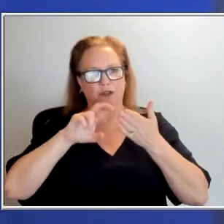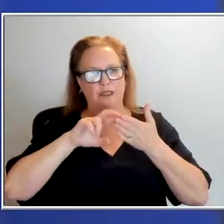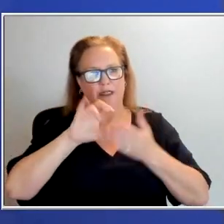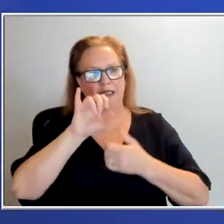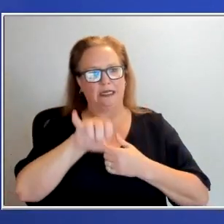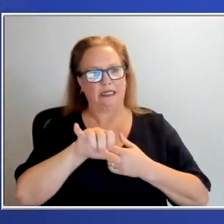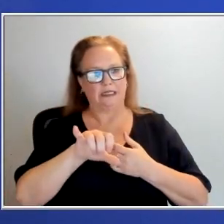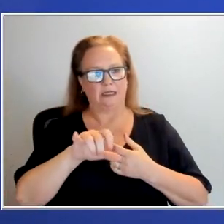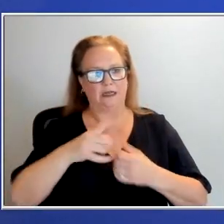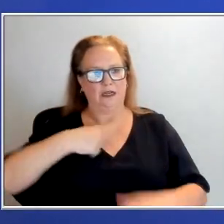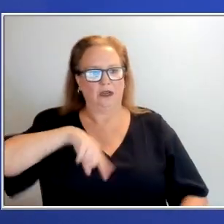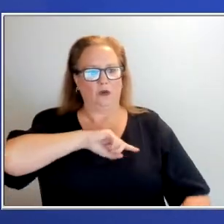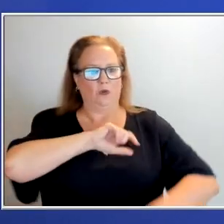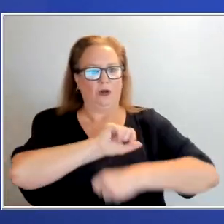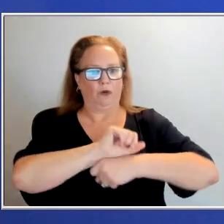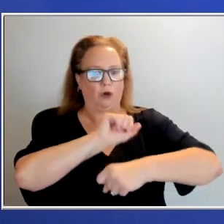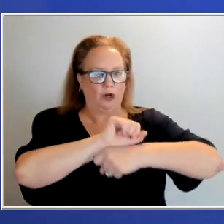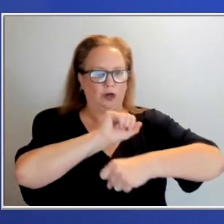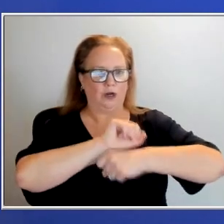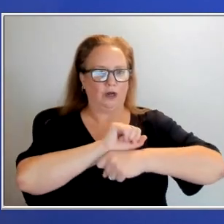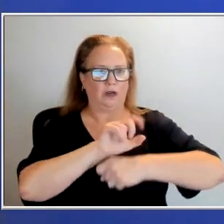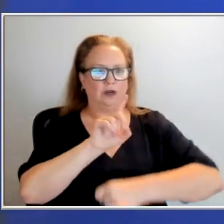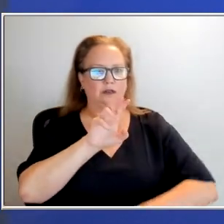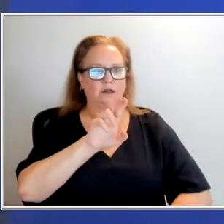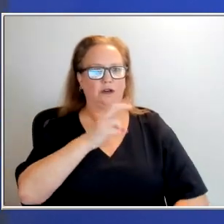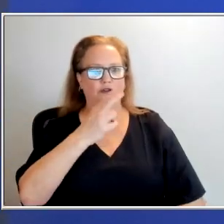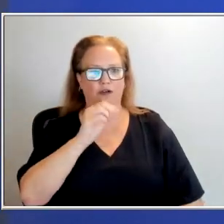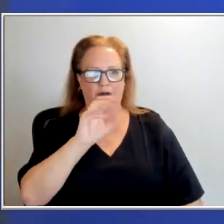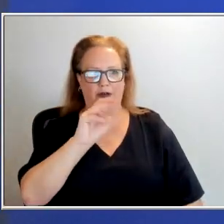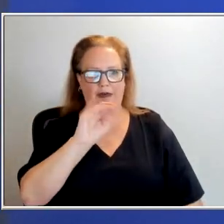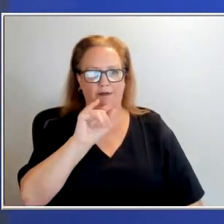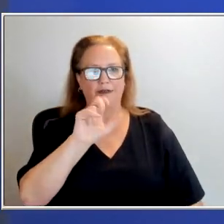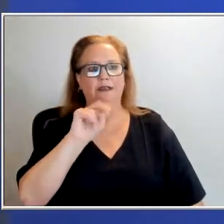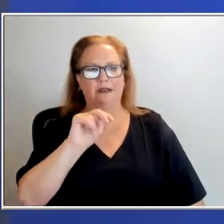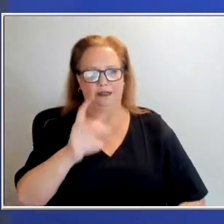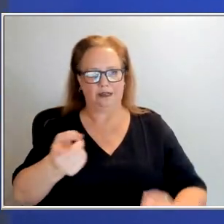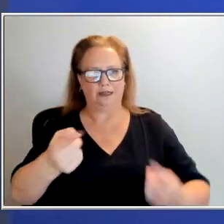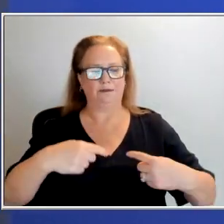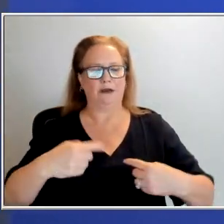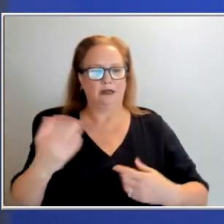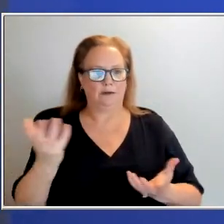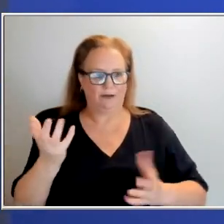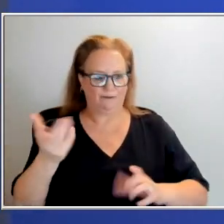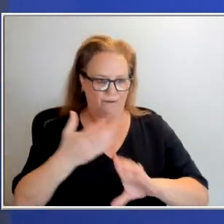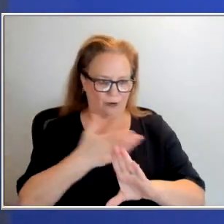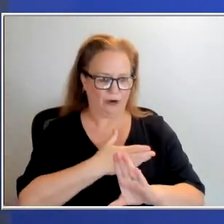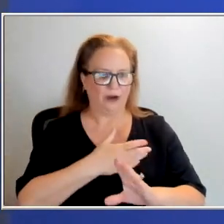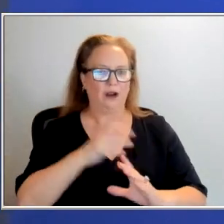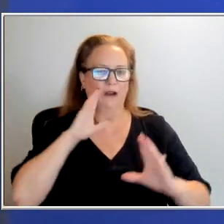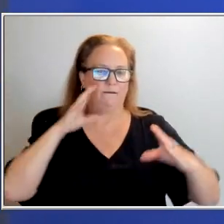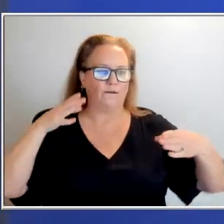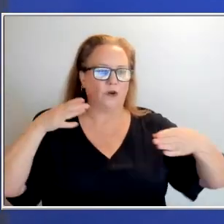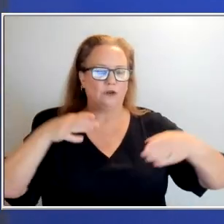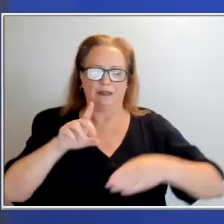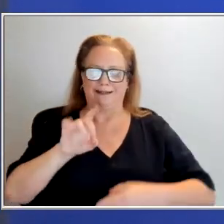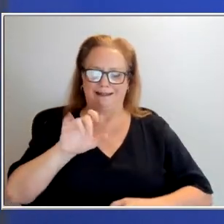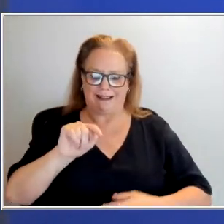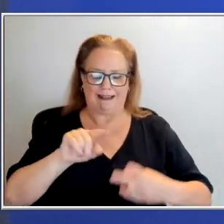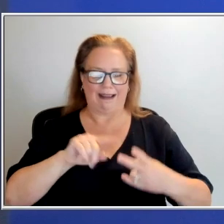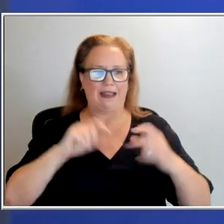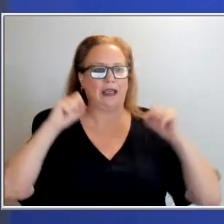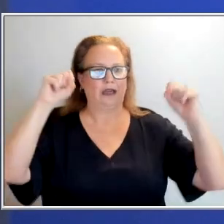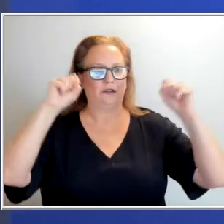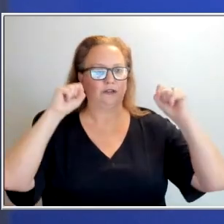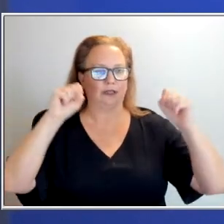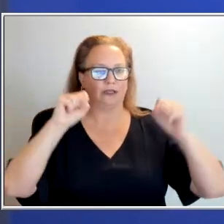We work with Dr. Jill Hamilton-Reeves, who I know has been on this program before, really focusing on diet and exercise. And I think, as